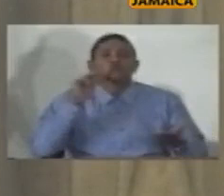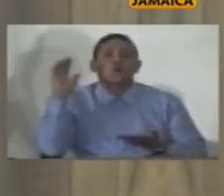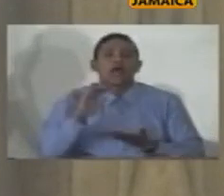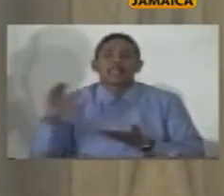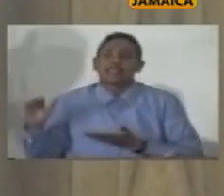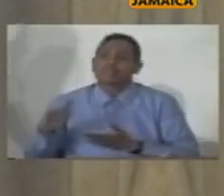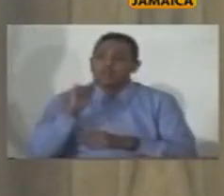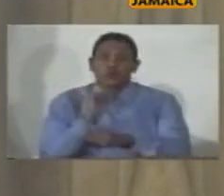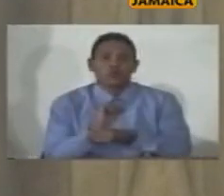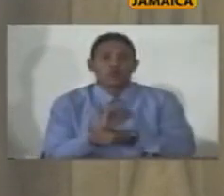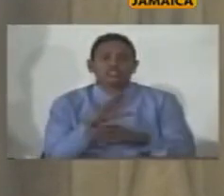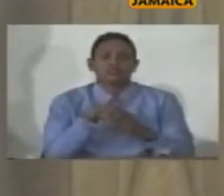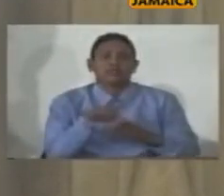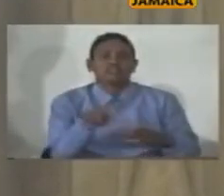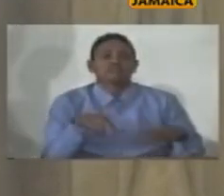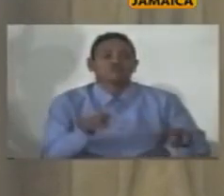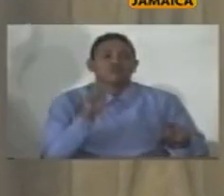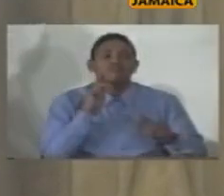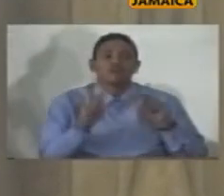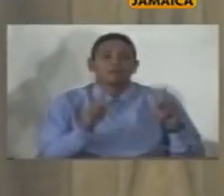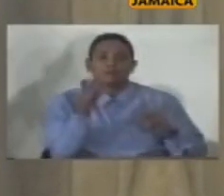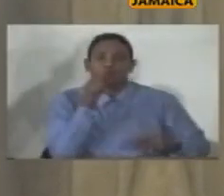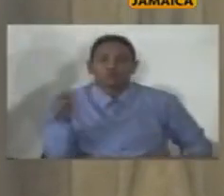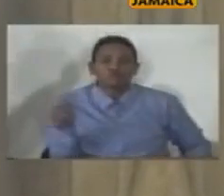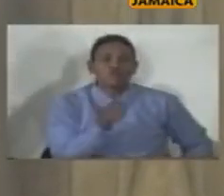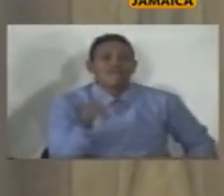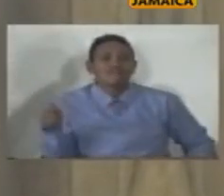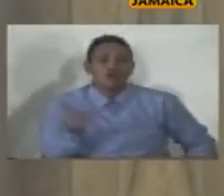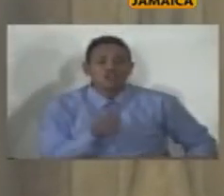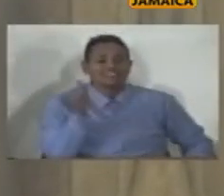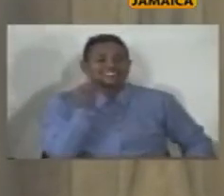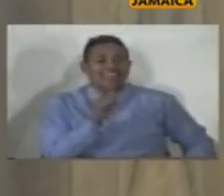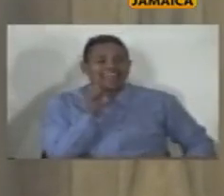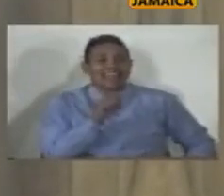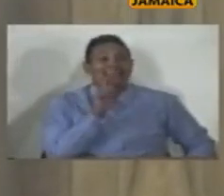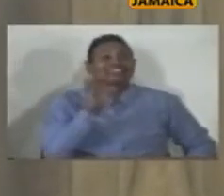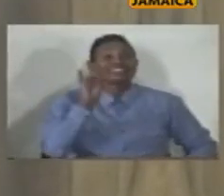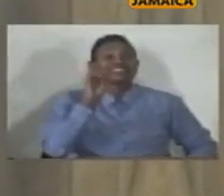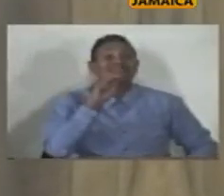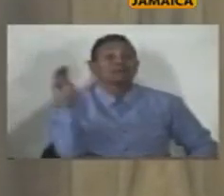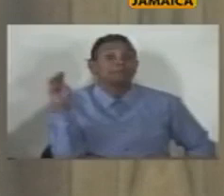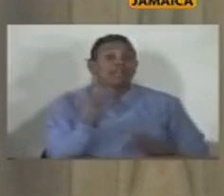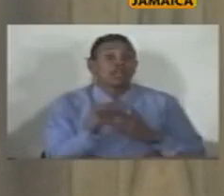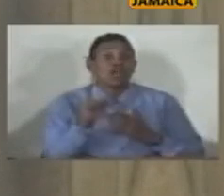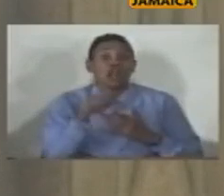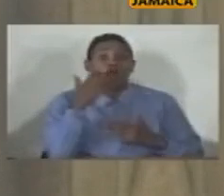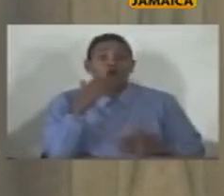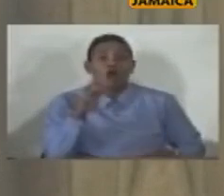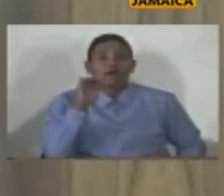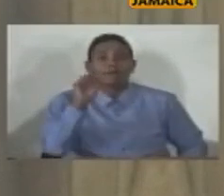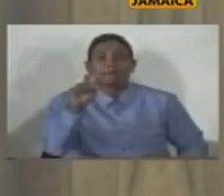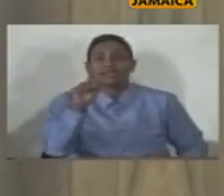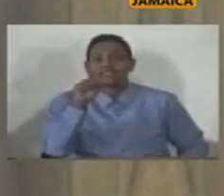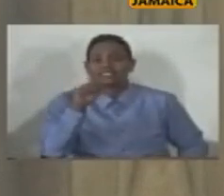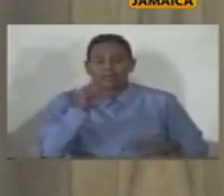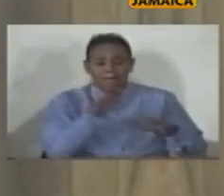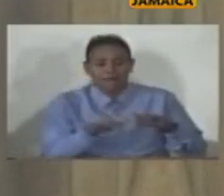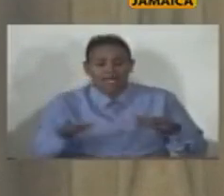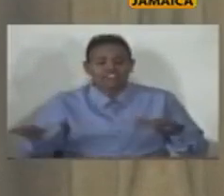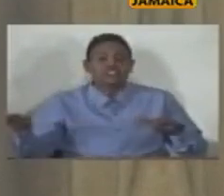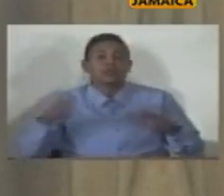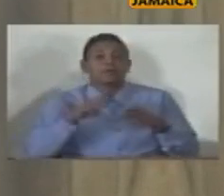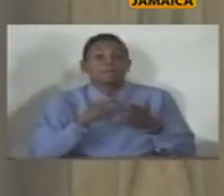part of these roads for the people who traverse them daily. A $70 million hot mix patching program is in